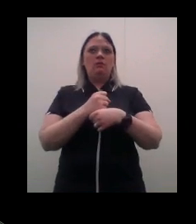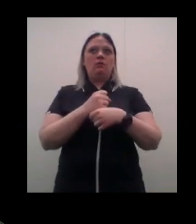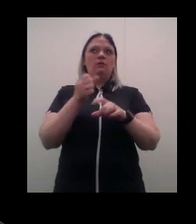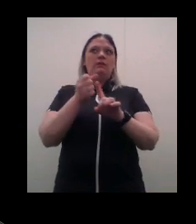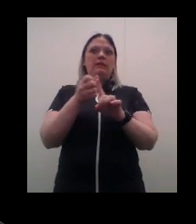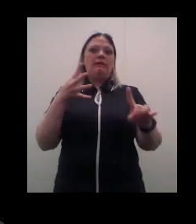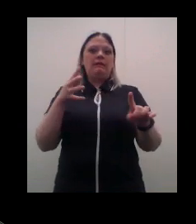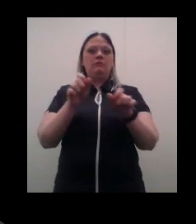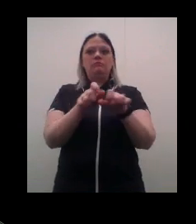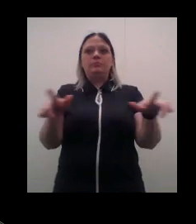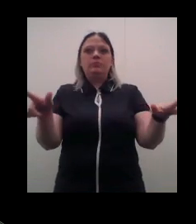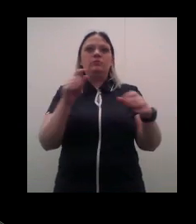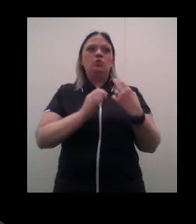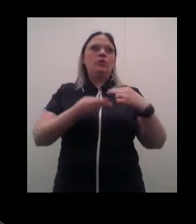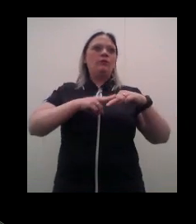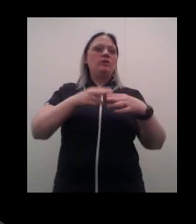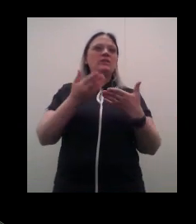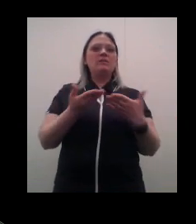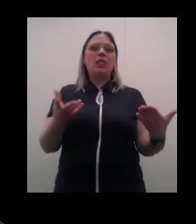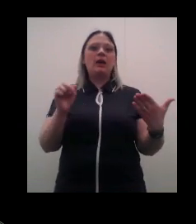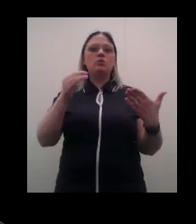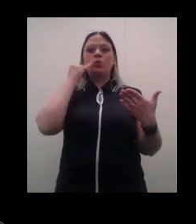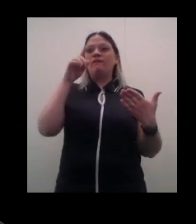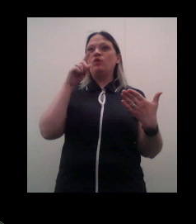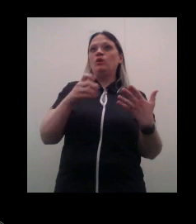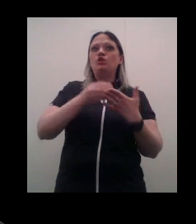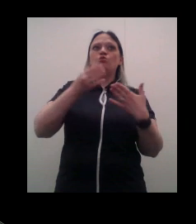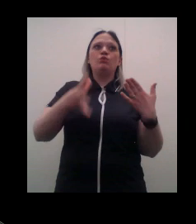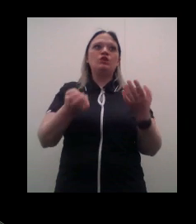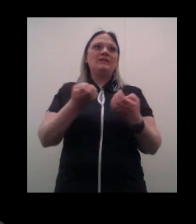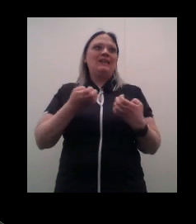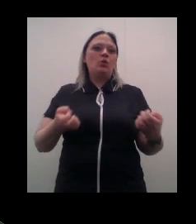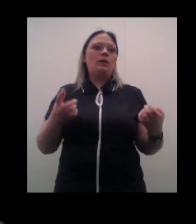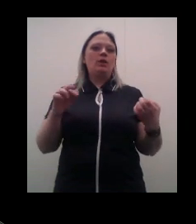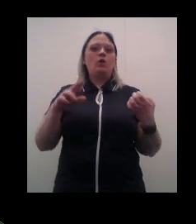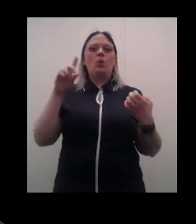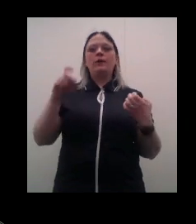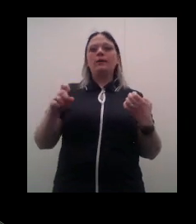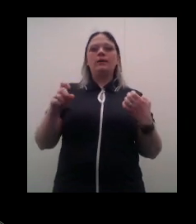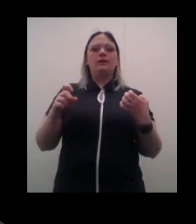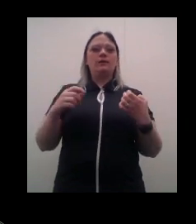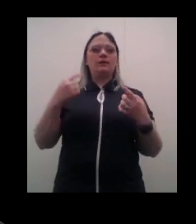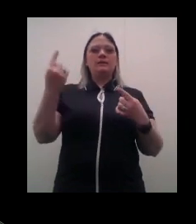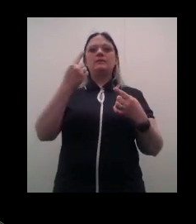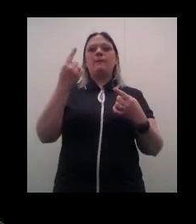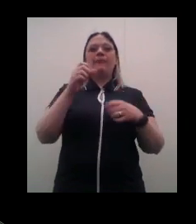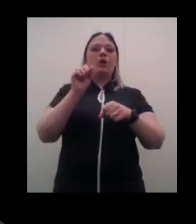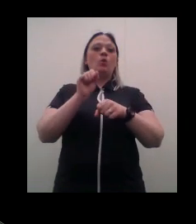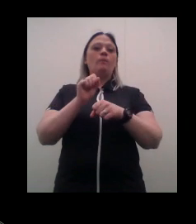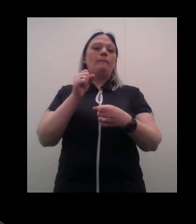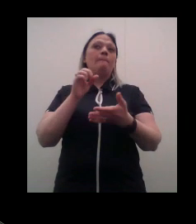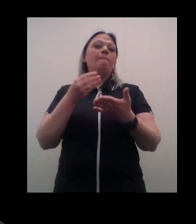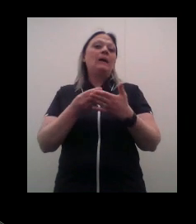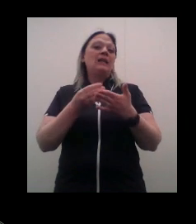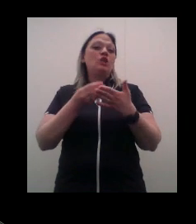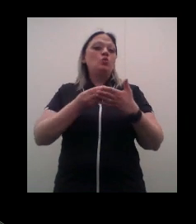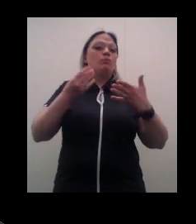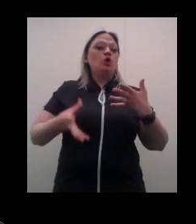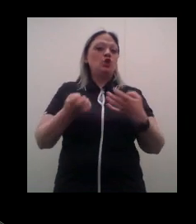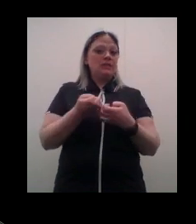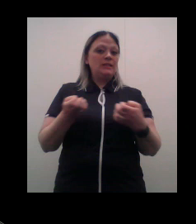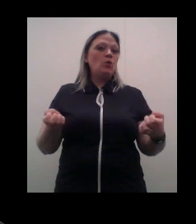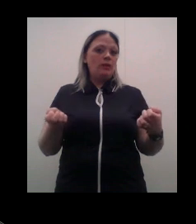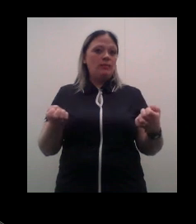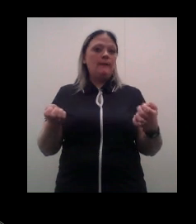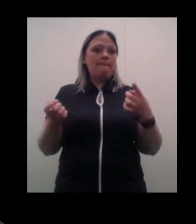or increasing your supplies, or if you need to purchase of equipment or in need of working capital to allow for purchasing of equipment.